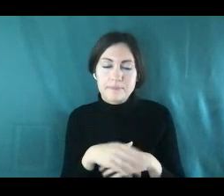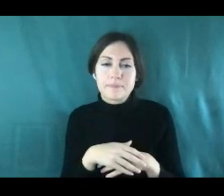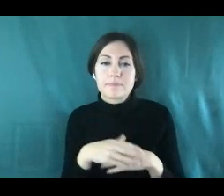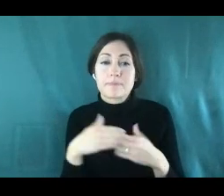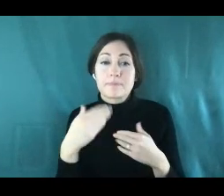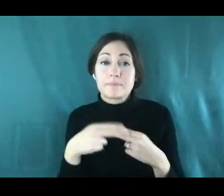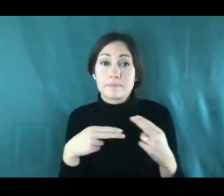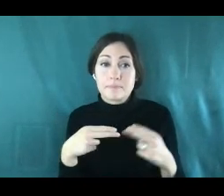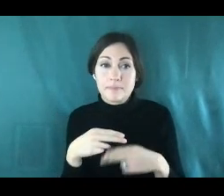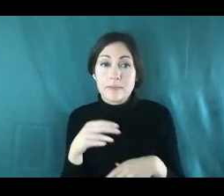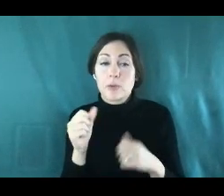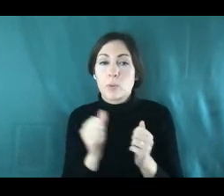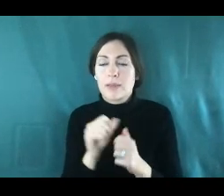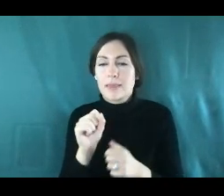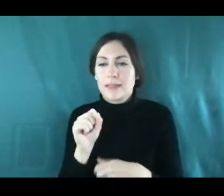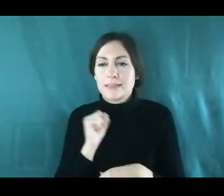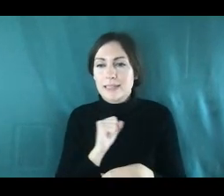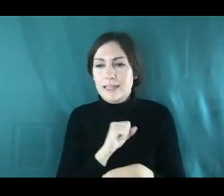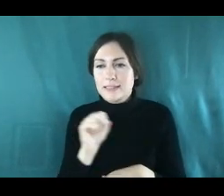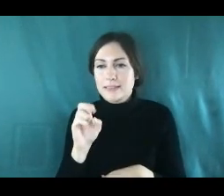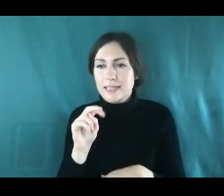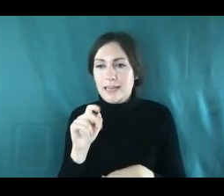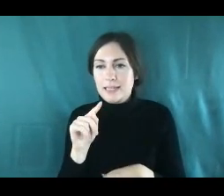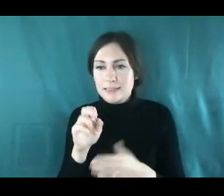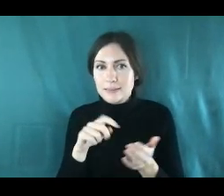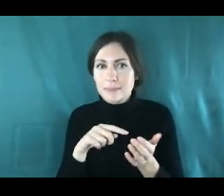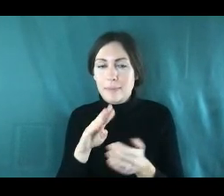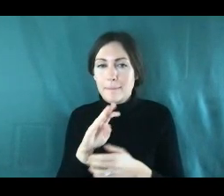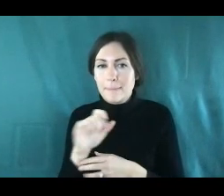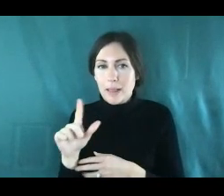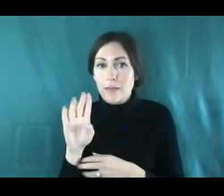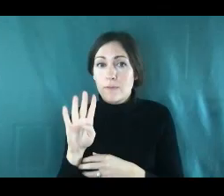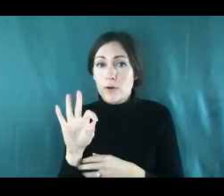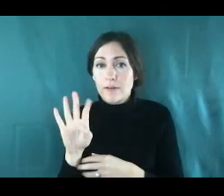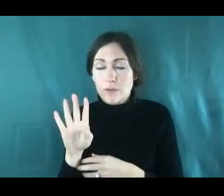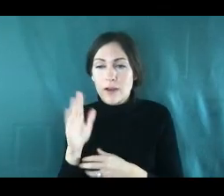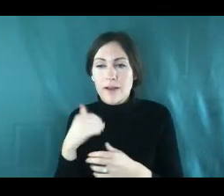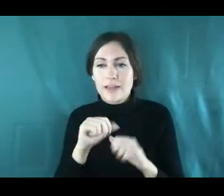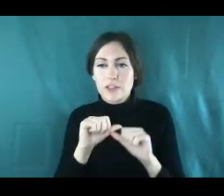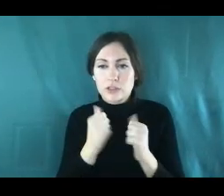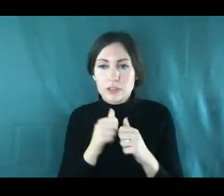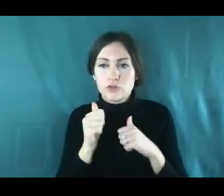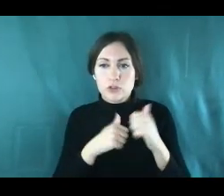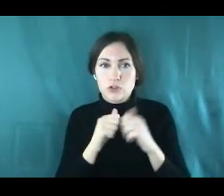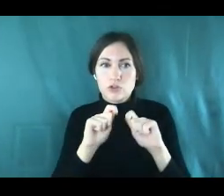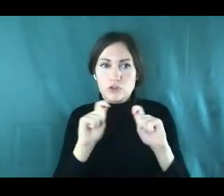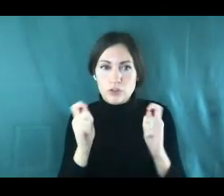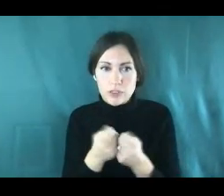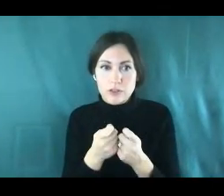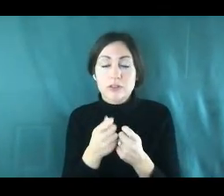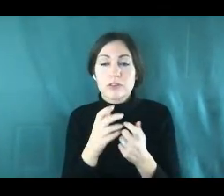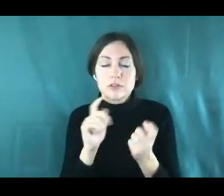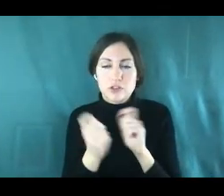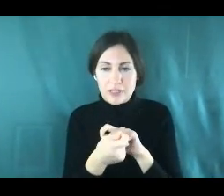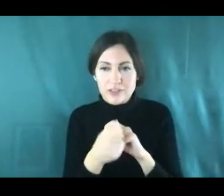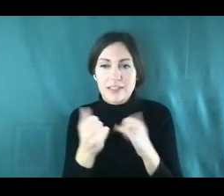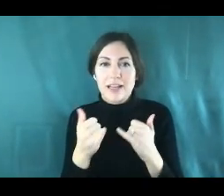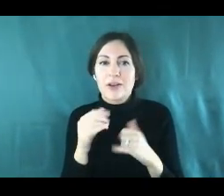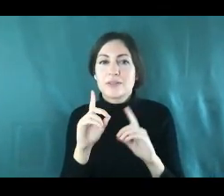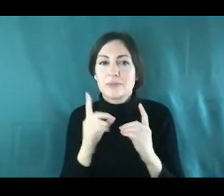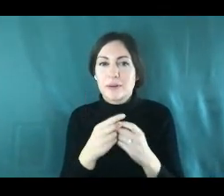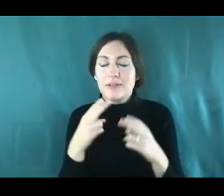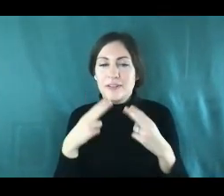with Senate Bill 494 and changes to our agency structure, the now named Department of Human Services, we are still getting